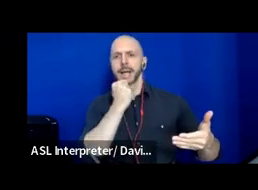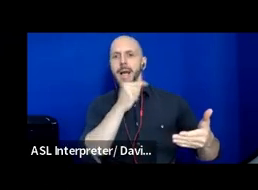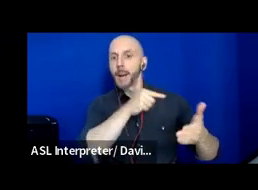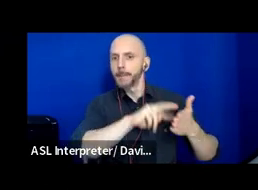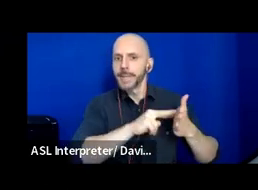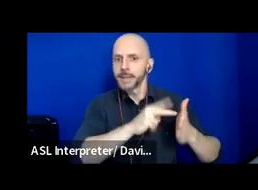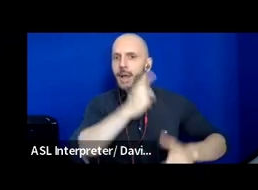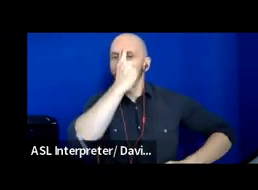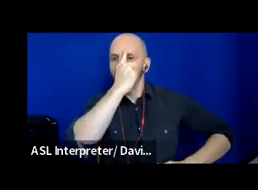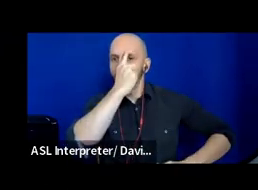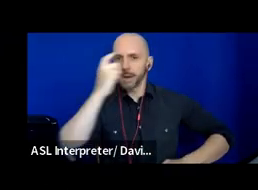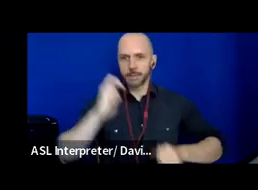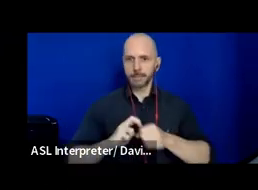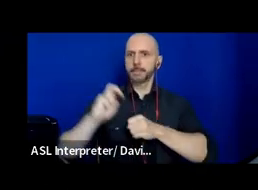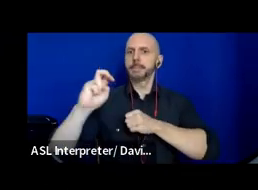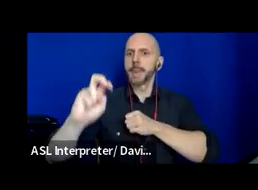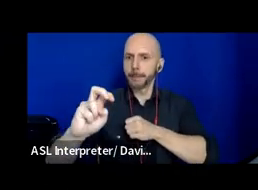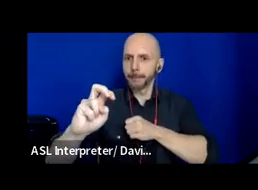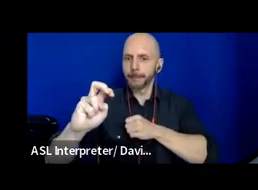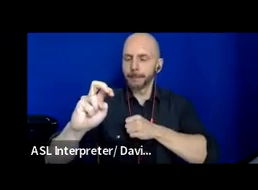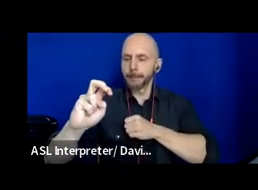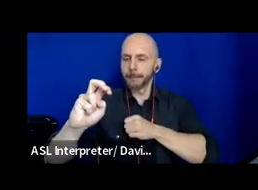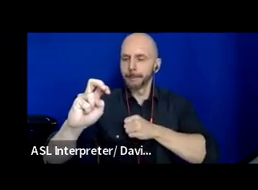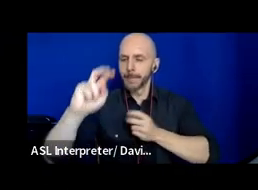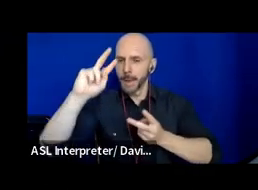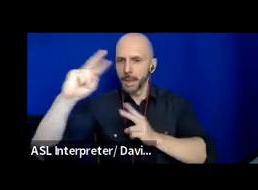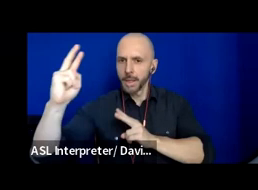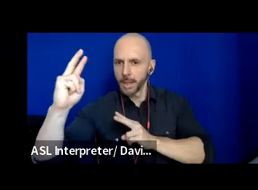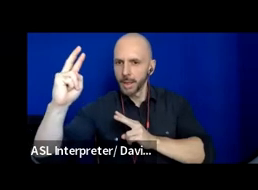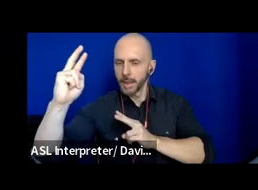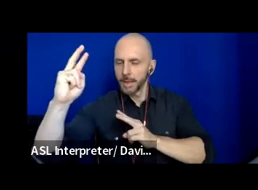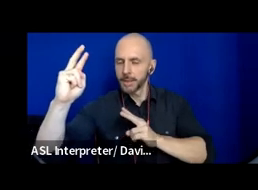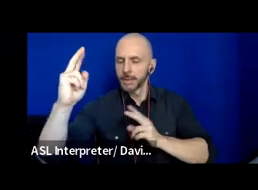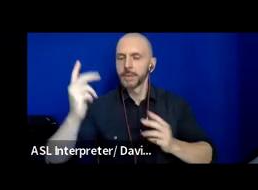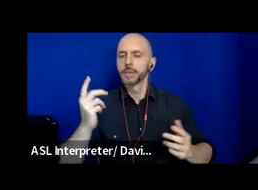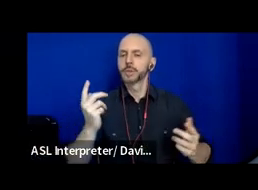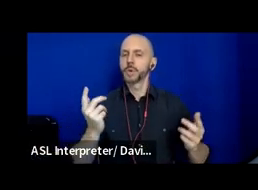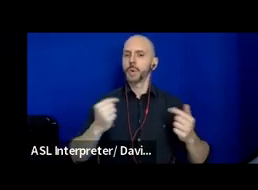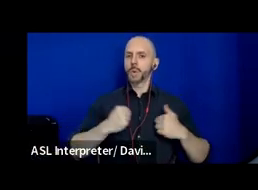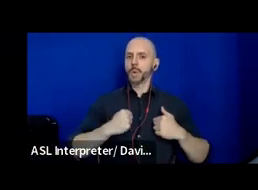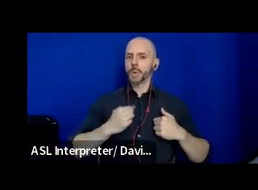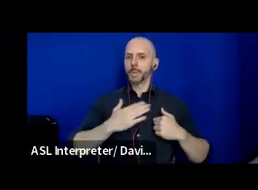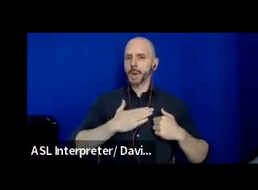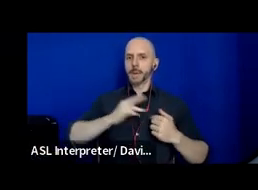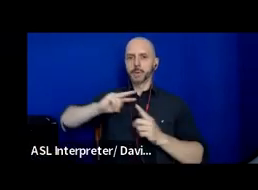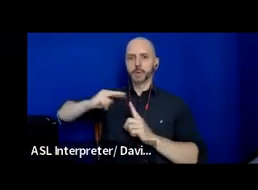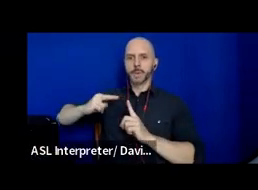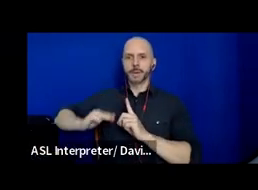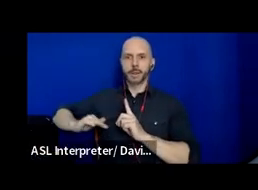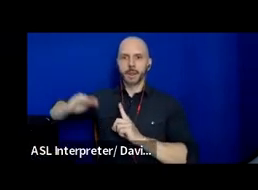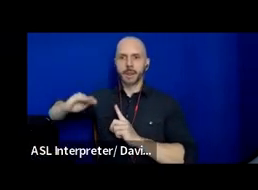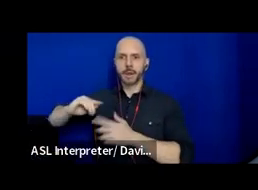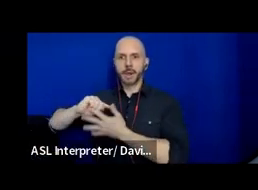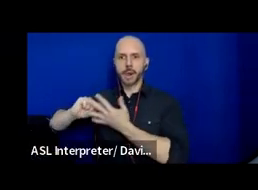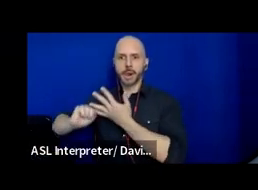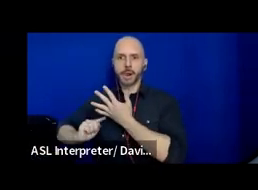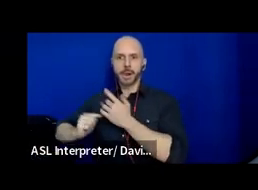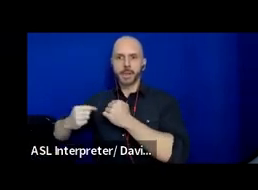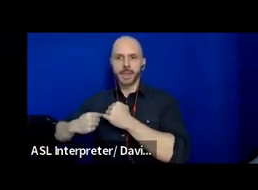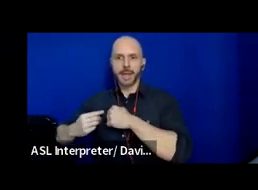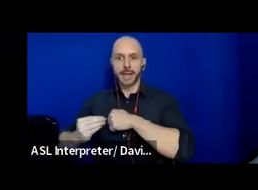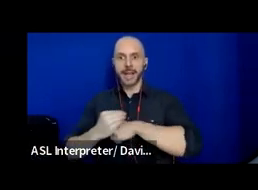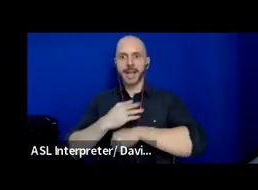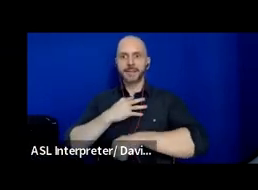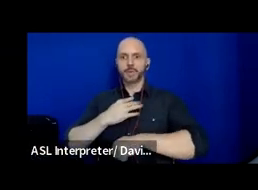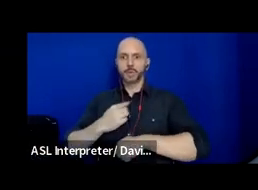based on our own journey with understanding an issue, you know, as well as what we